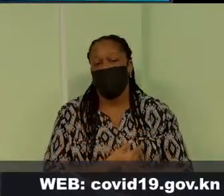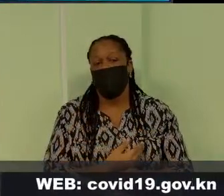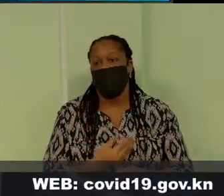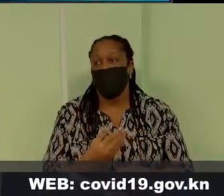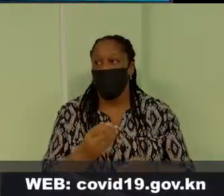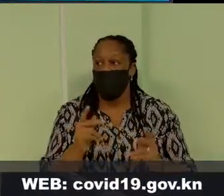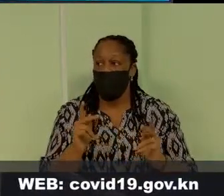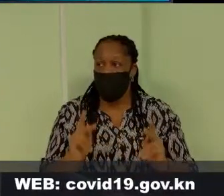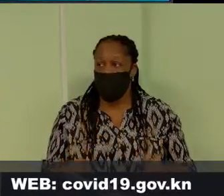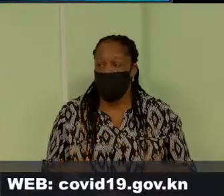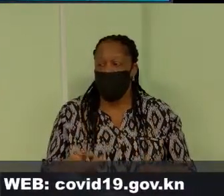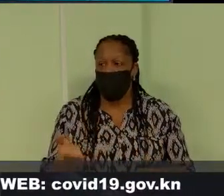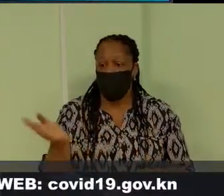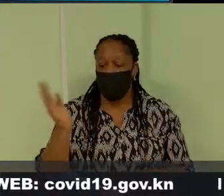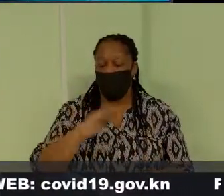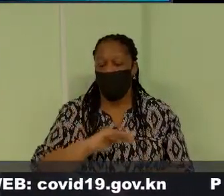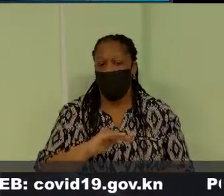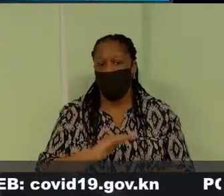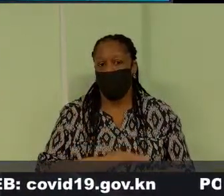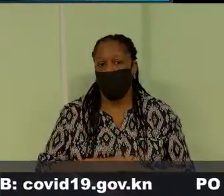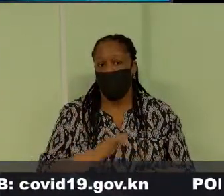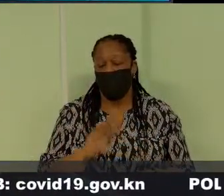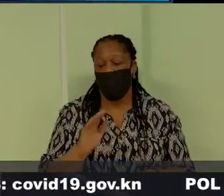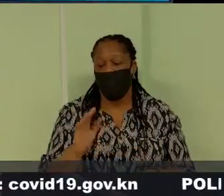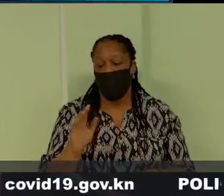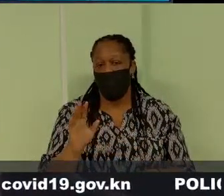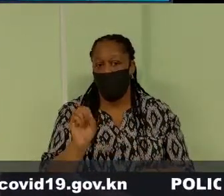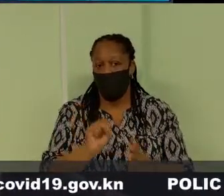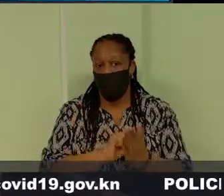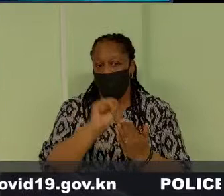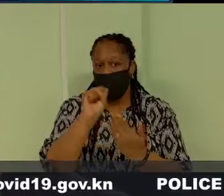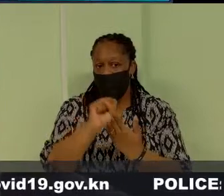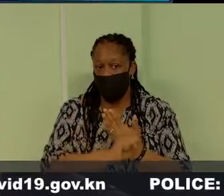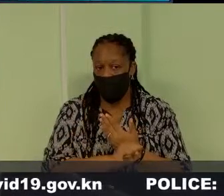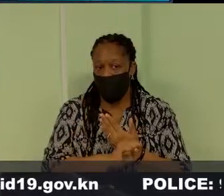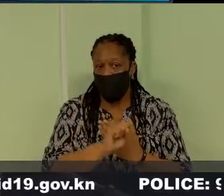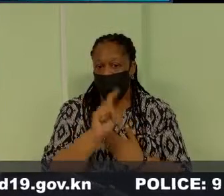I said that to say to you the importance of